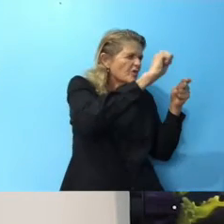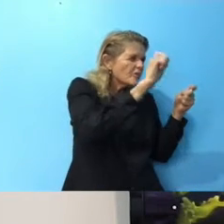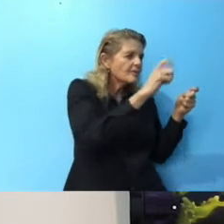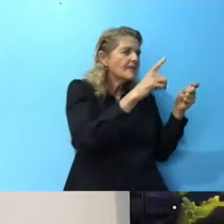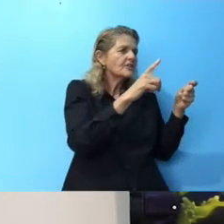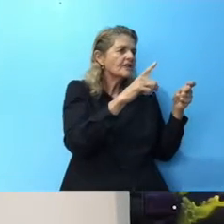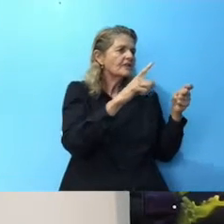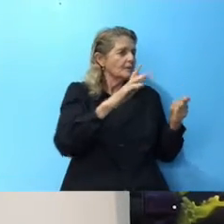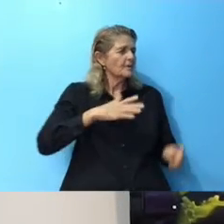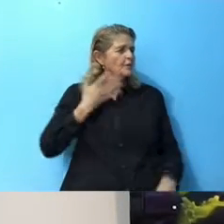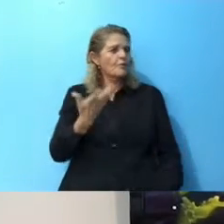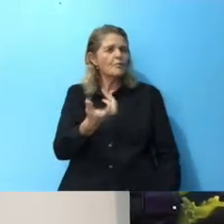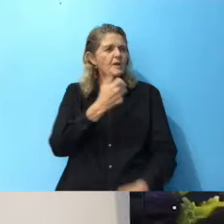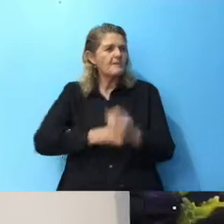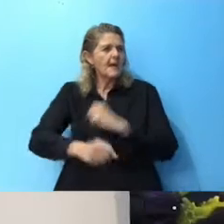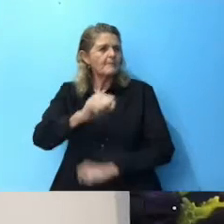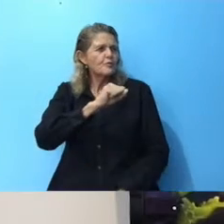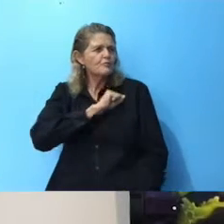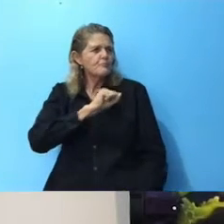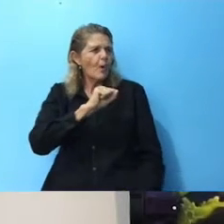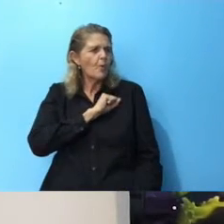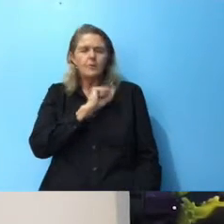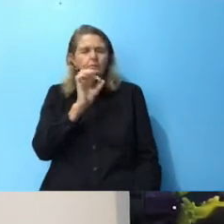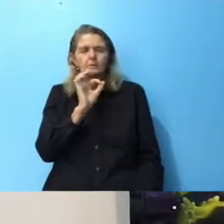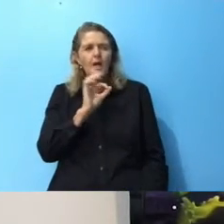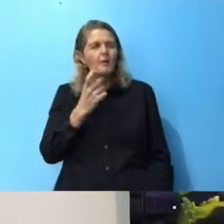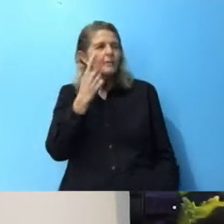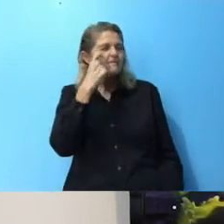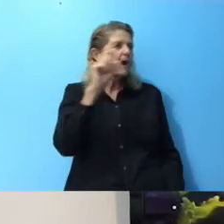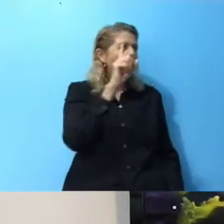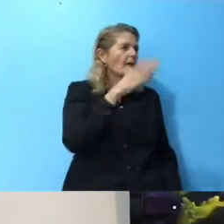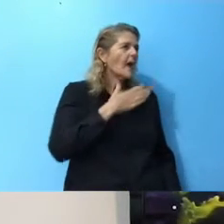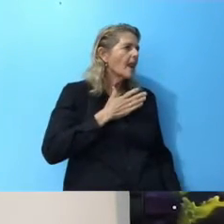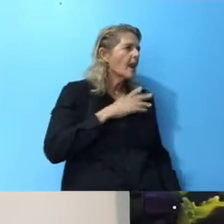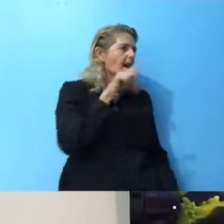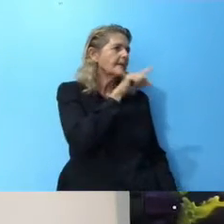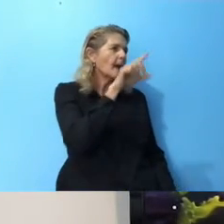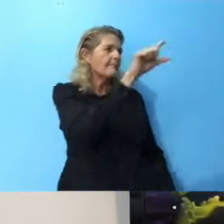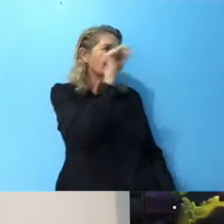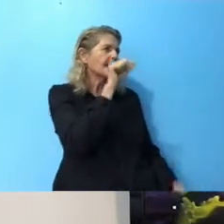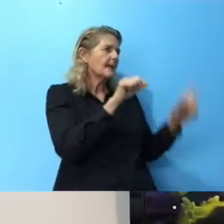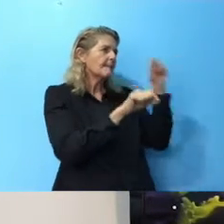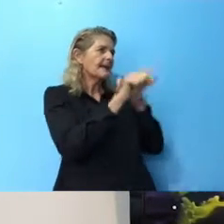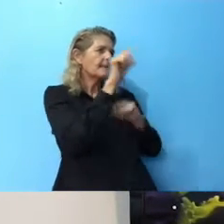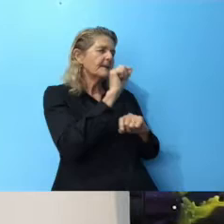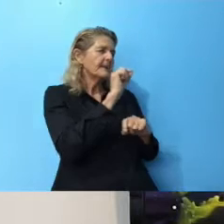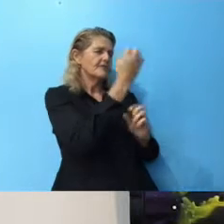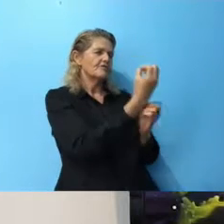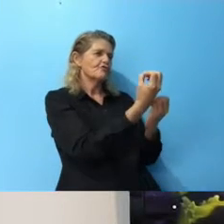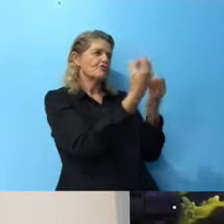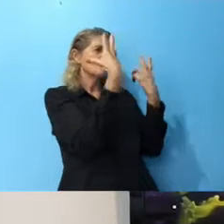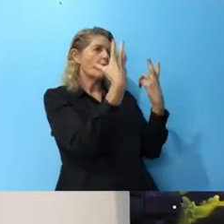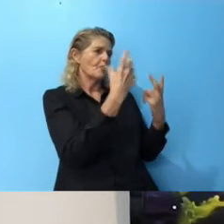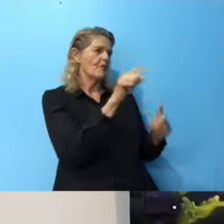I don't want to do anything too bold right now. I'm just going to find something in there that I already like and just bring it out a little bit. And for me,